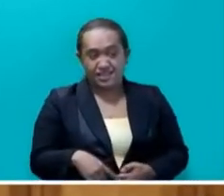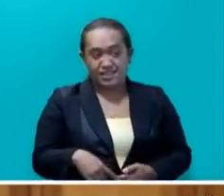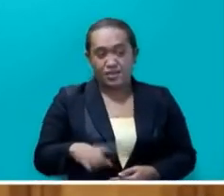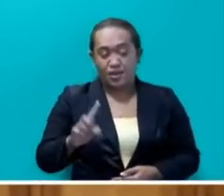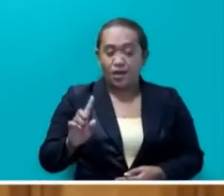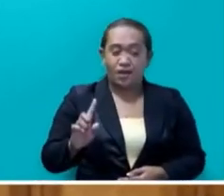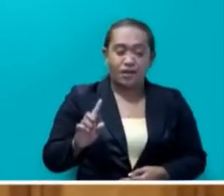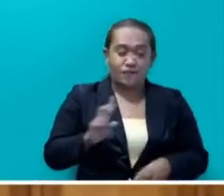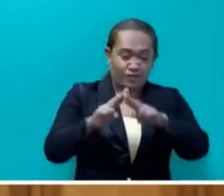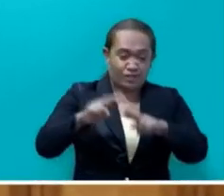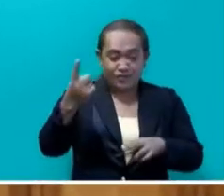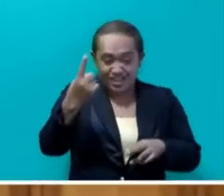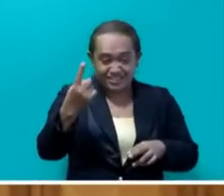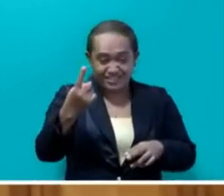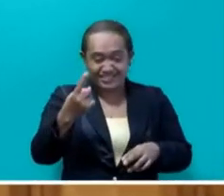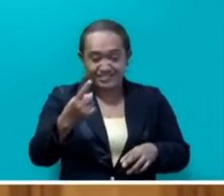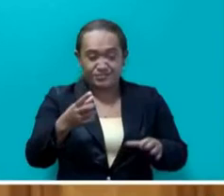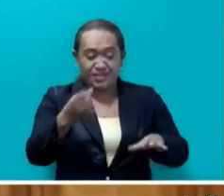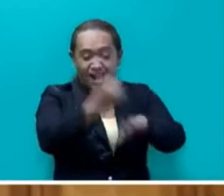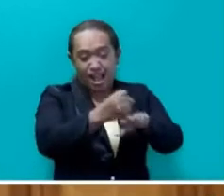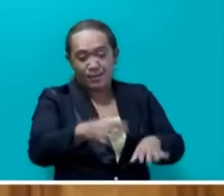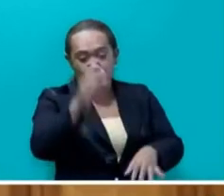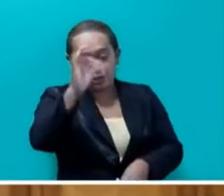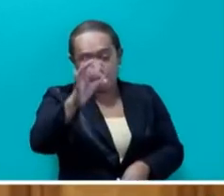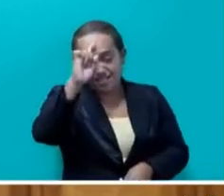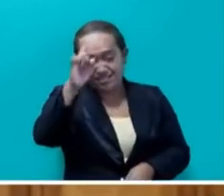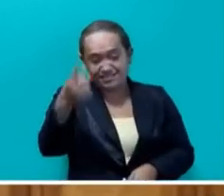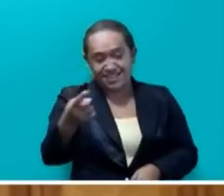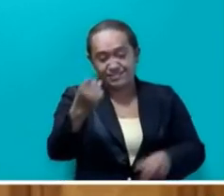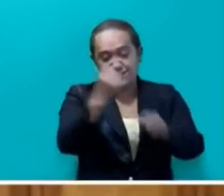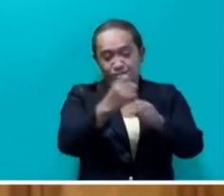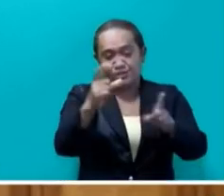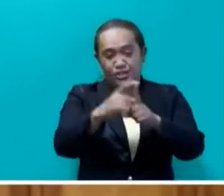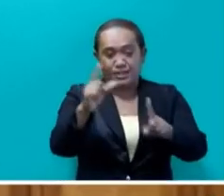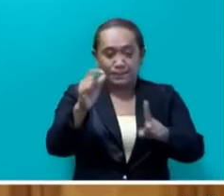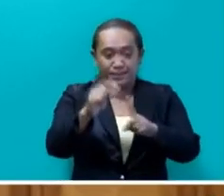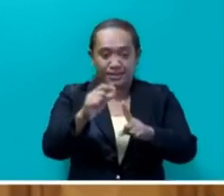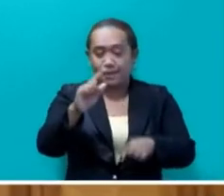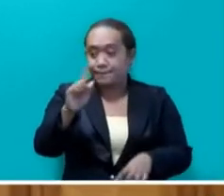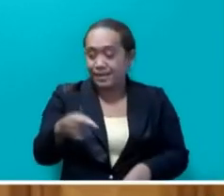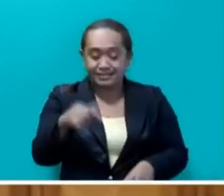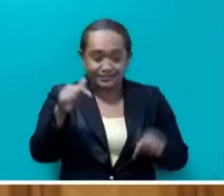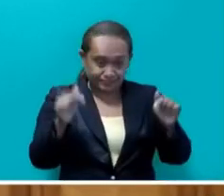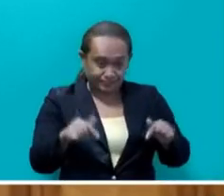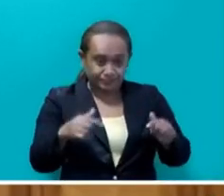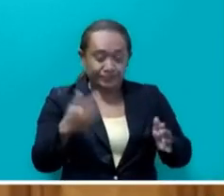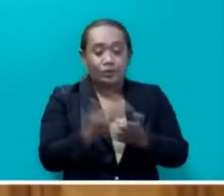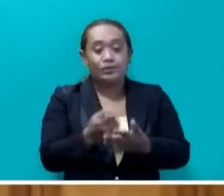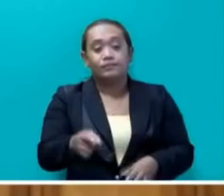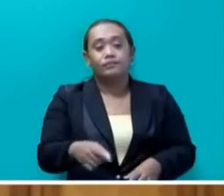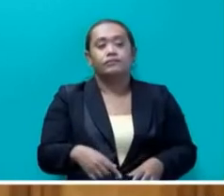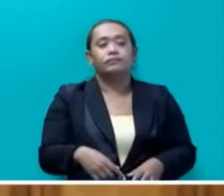GDP, Honorable Speaker. But on this one, Honorable Speaker, I will speak only on Bill